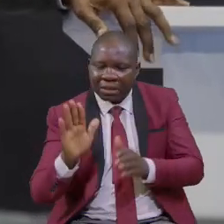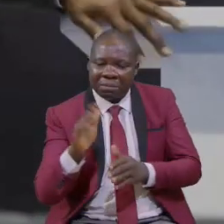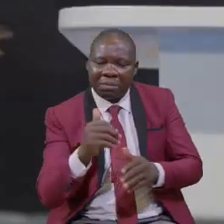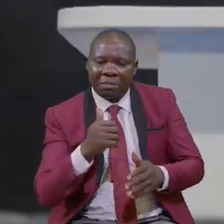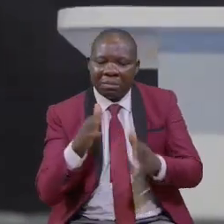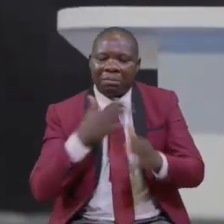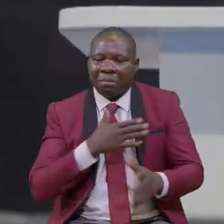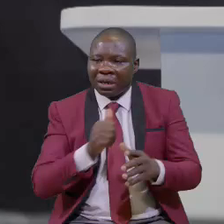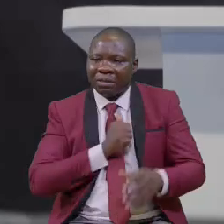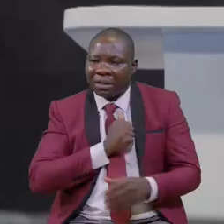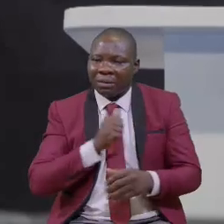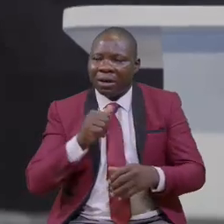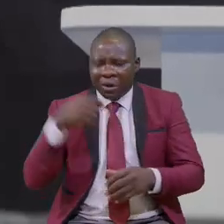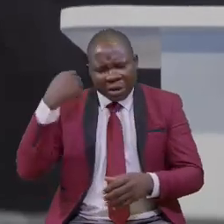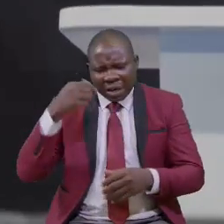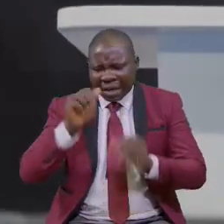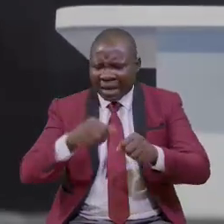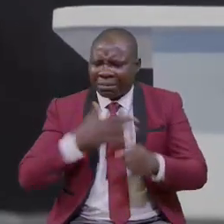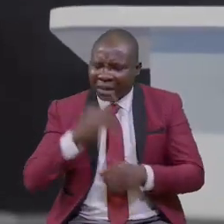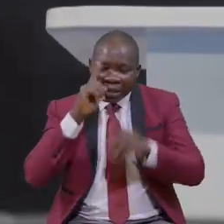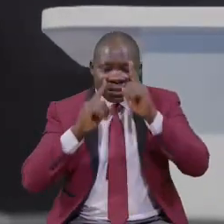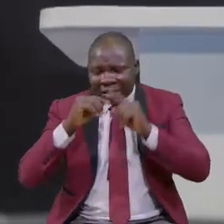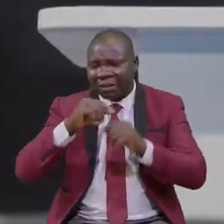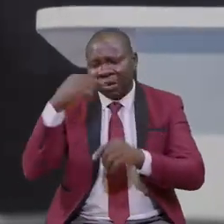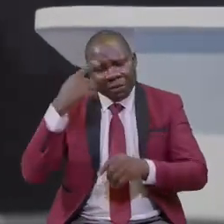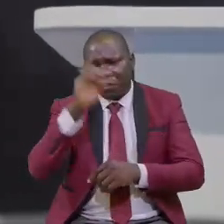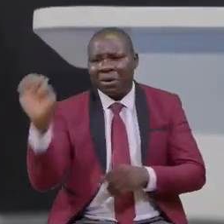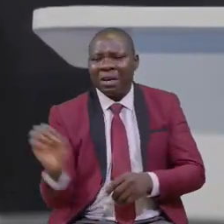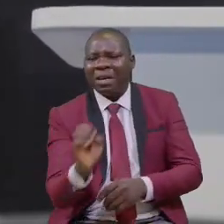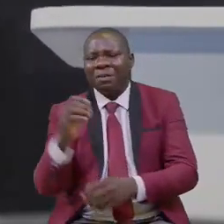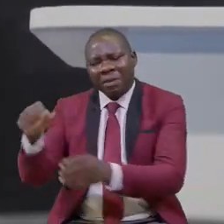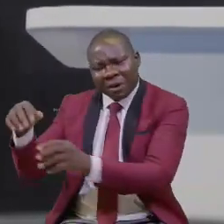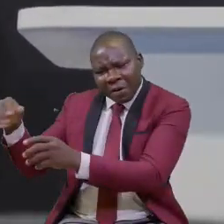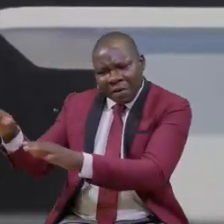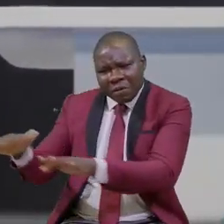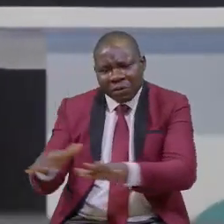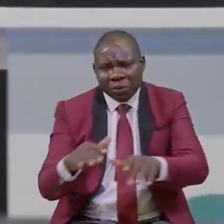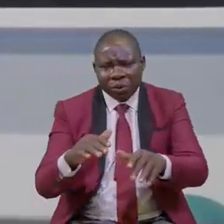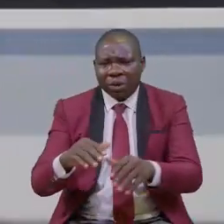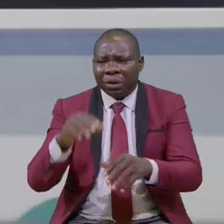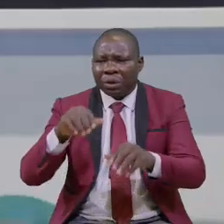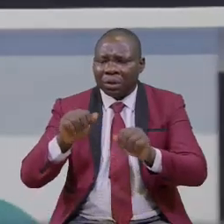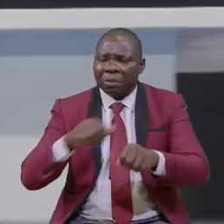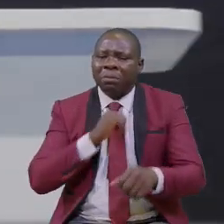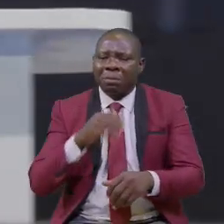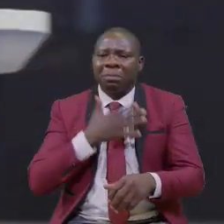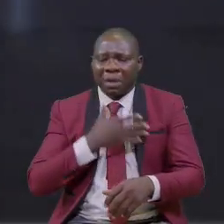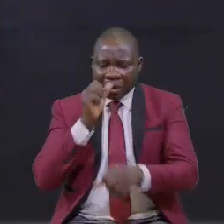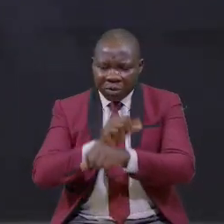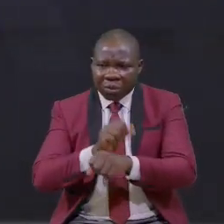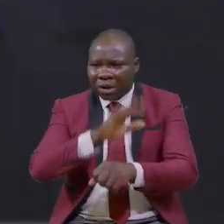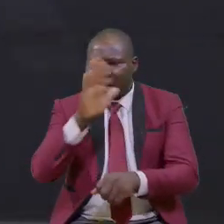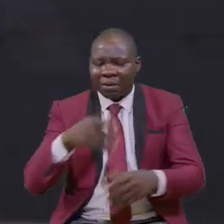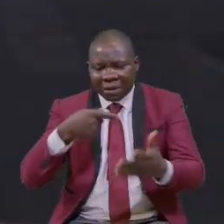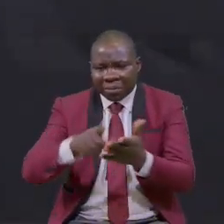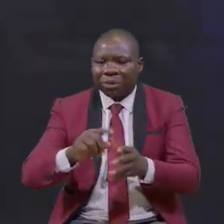forever flow? Could my zeal no respite know? All these for sin cannot atone.